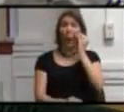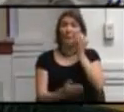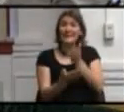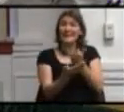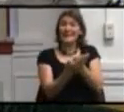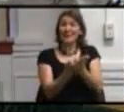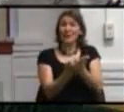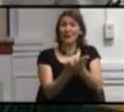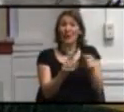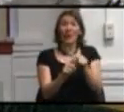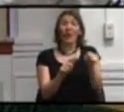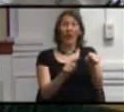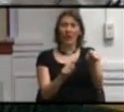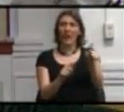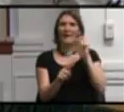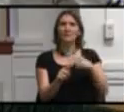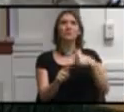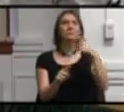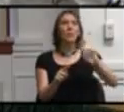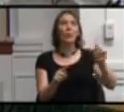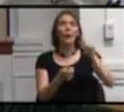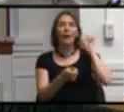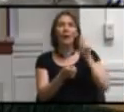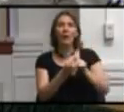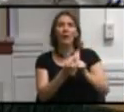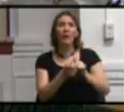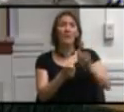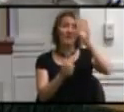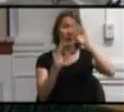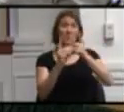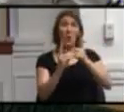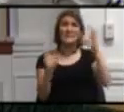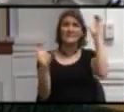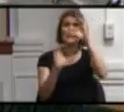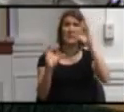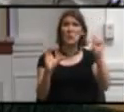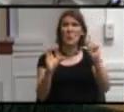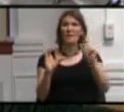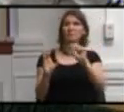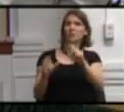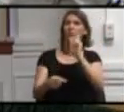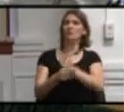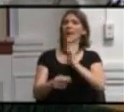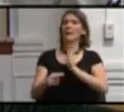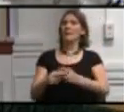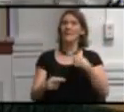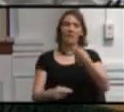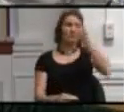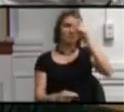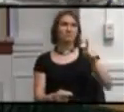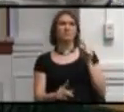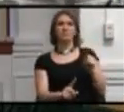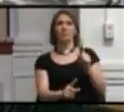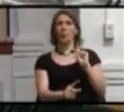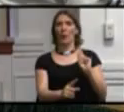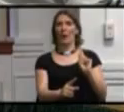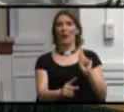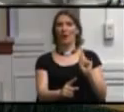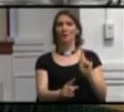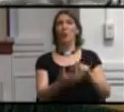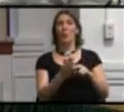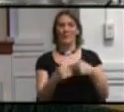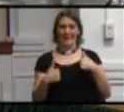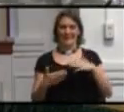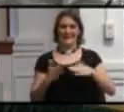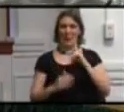that road, we need to be able to tell the fire department where they're going, and they need to understand where they're going. So as a result,